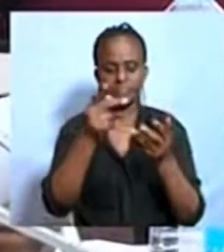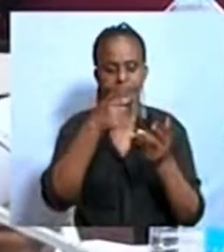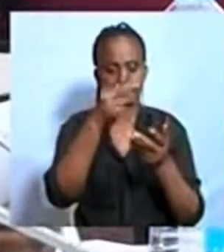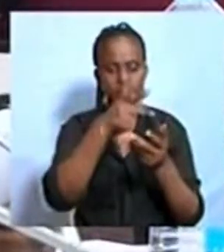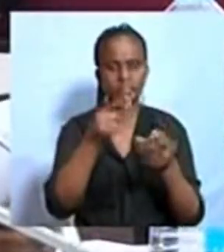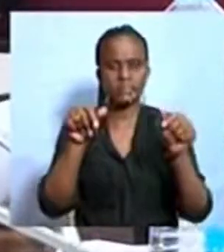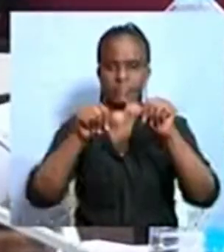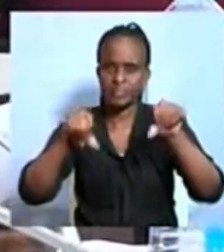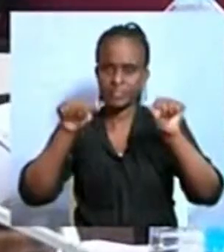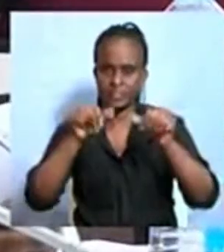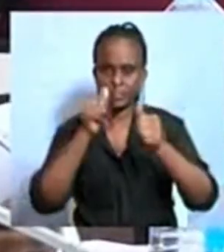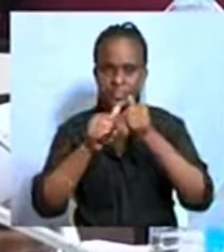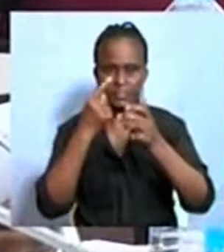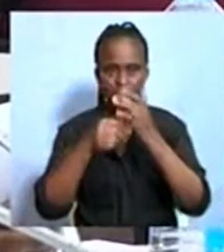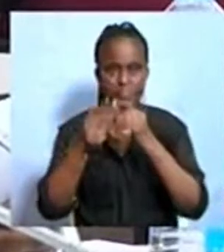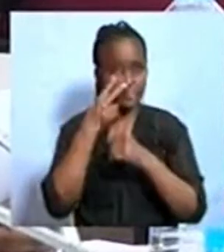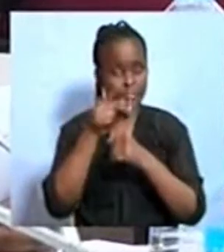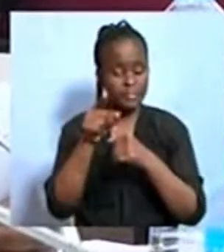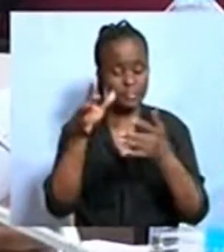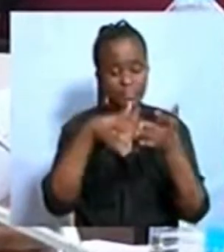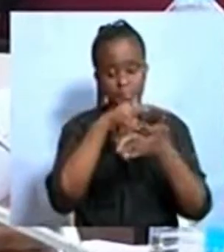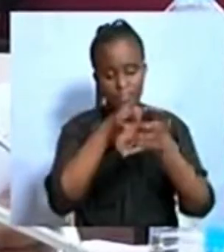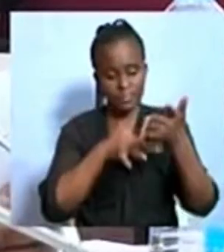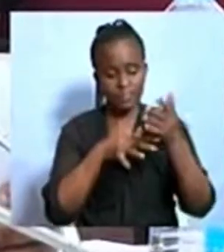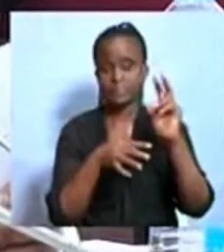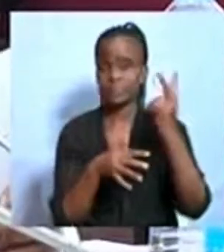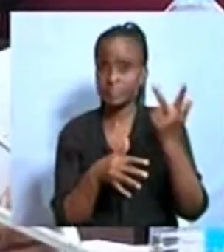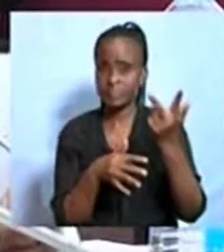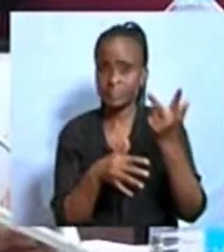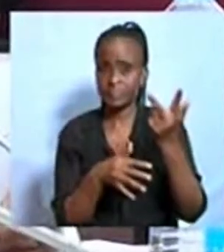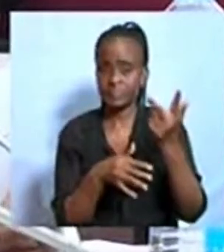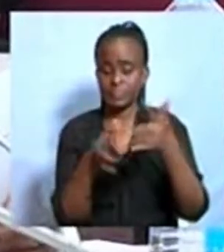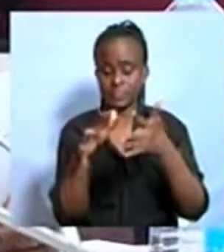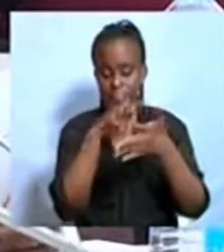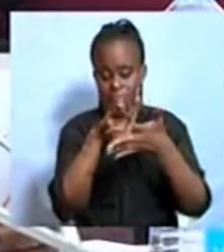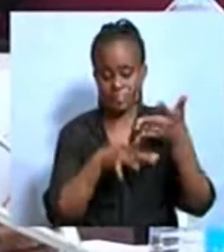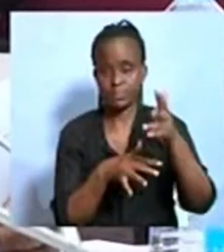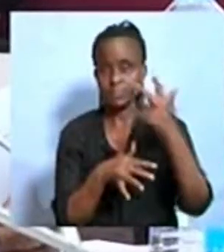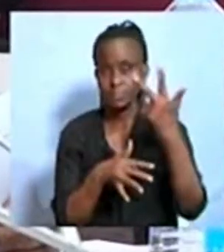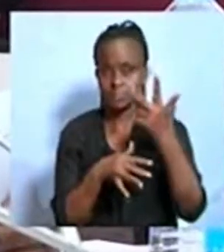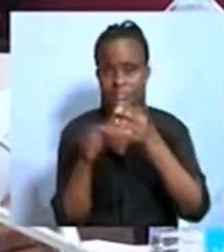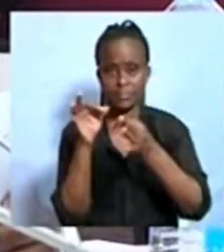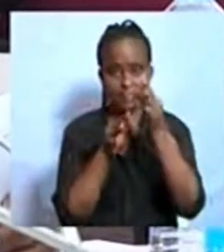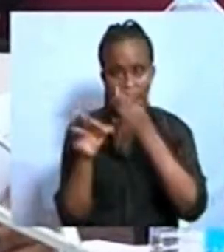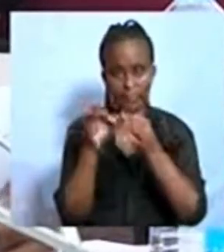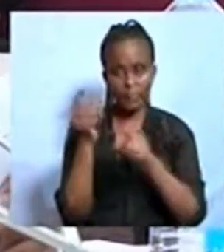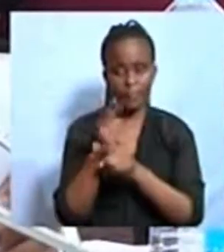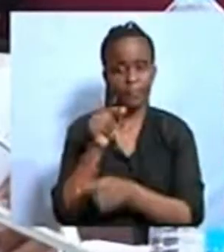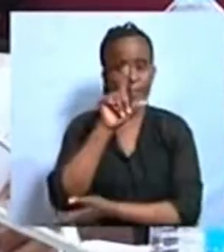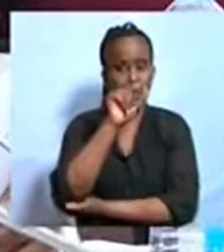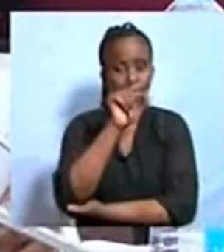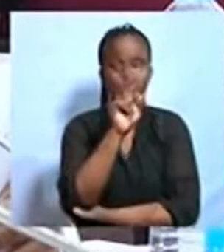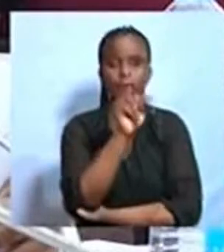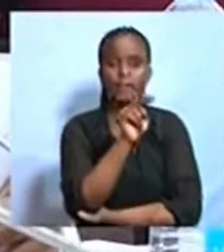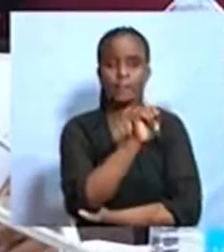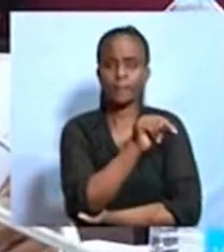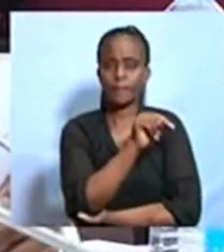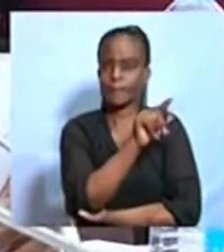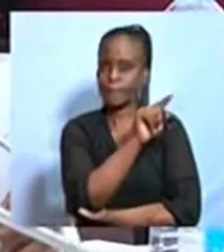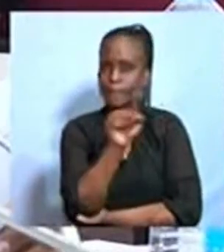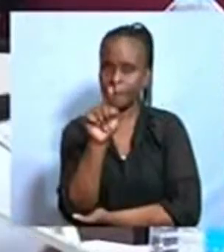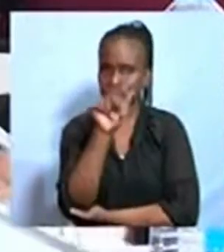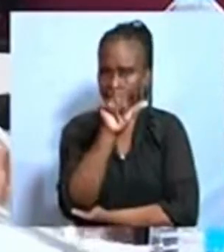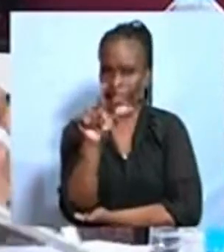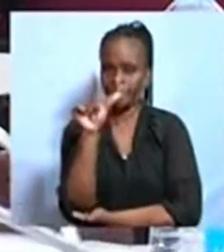priority analysis that is looking at Table 3. Table 3 is a synopsis that comes from the 2022 to